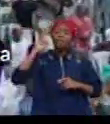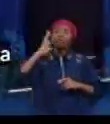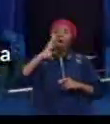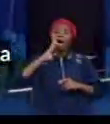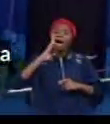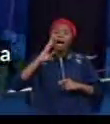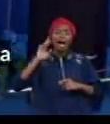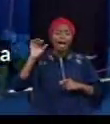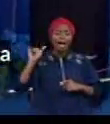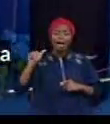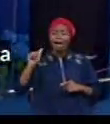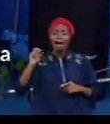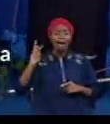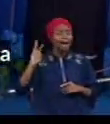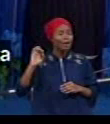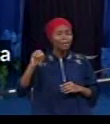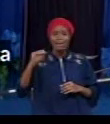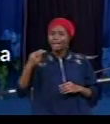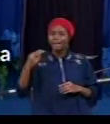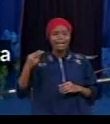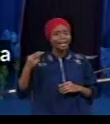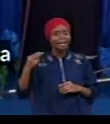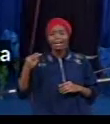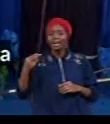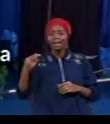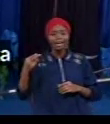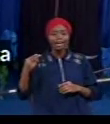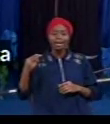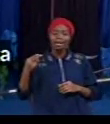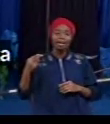Yahweh. Hallelujah.